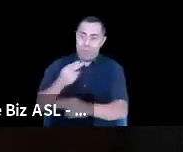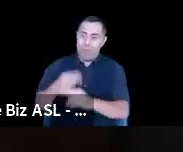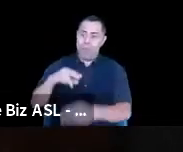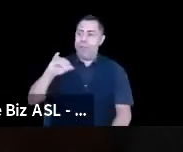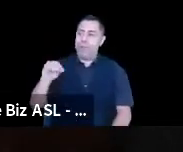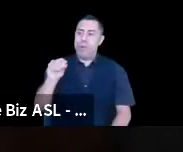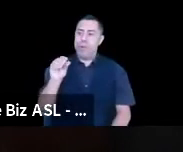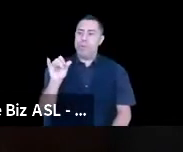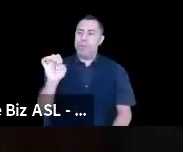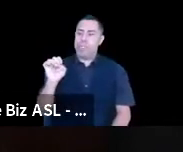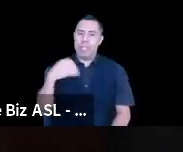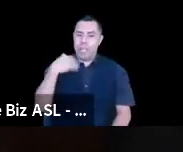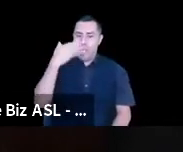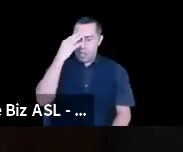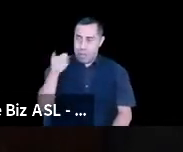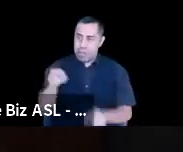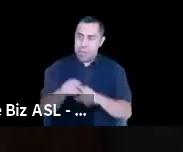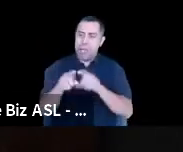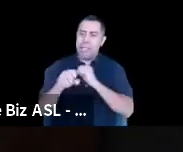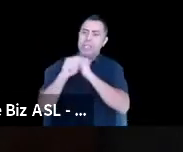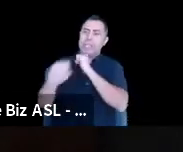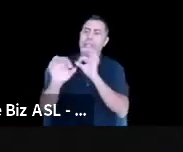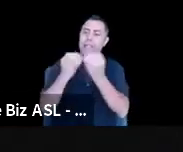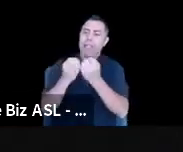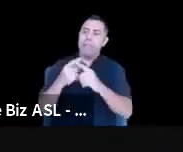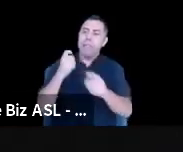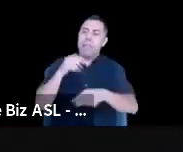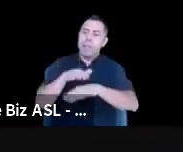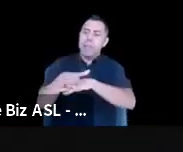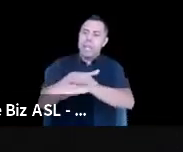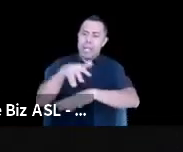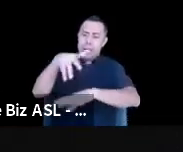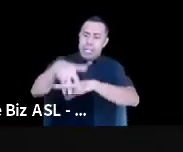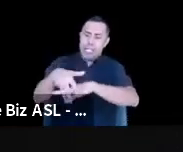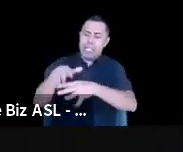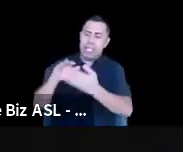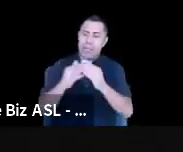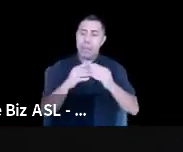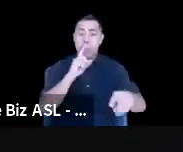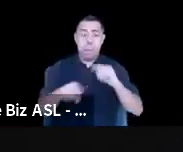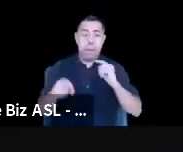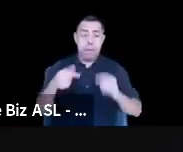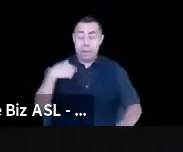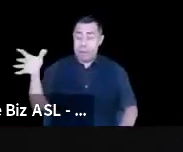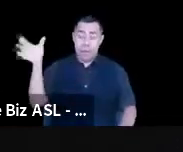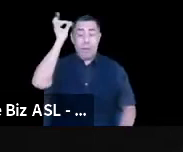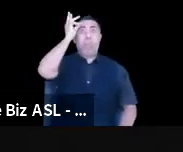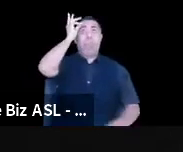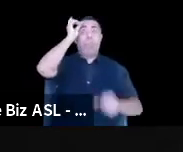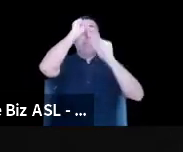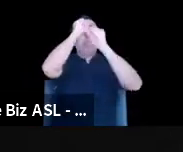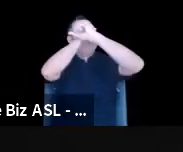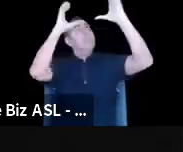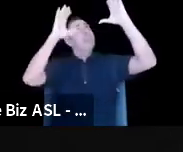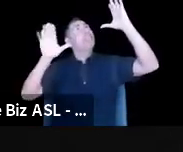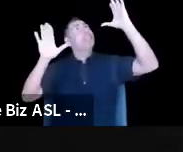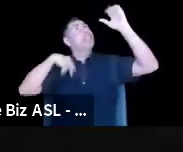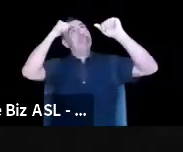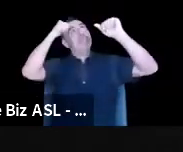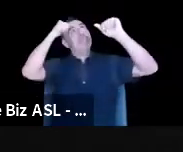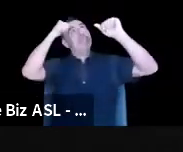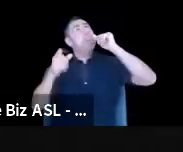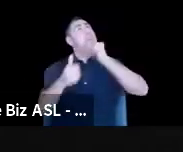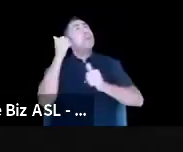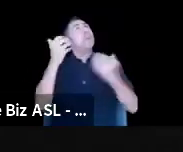the Indigenous community. But the image that I have the most of him, that defines him the most for me, is that he was a musician,